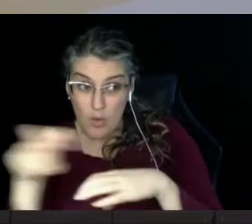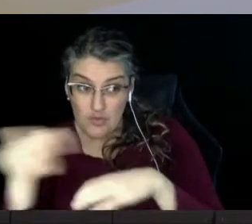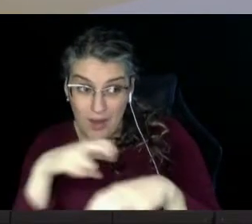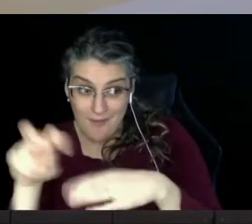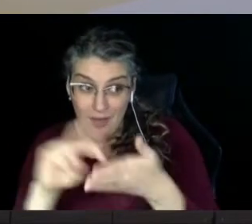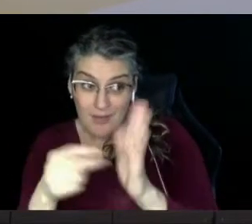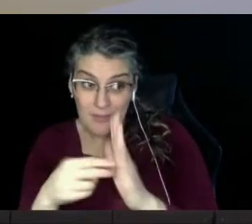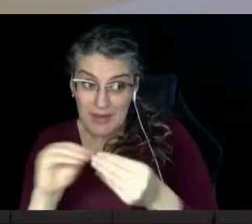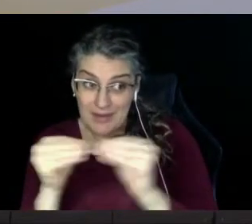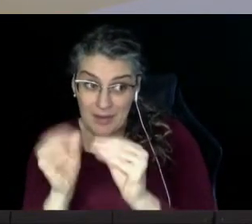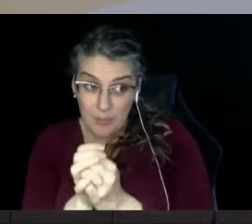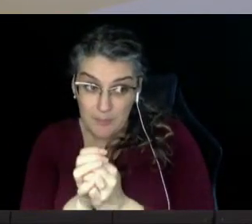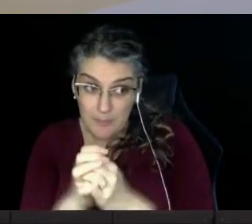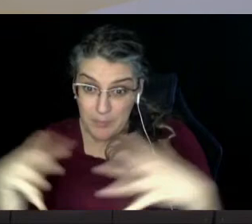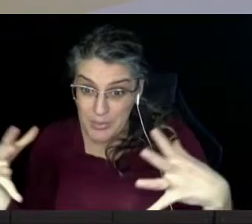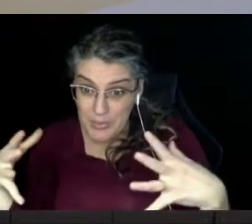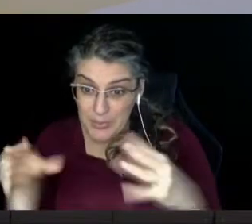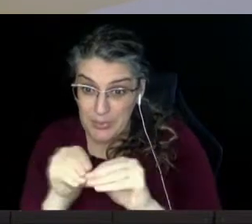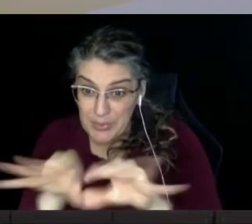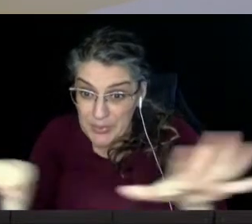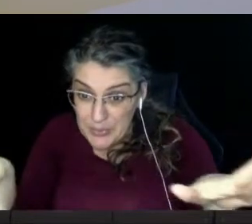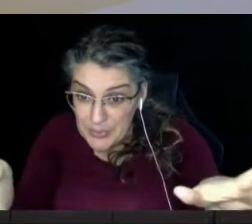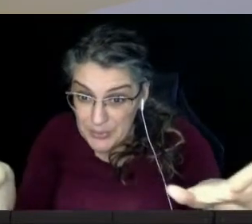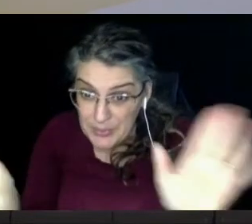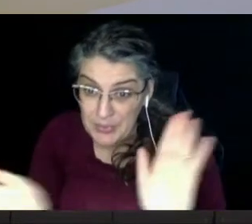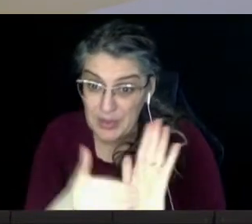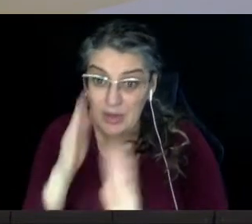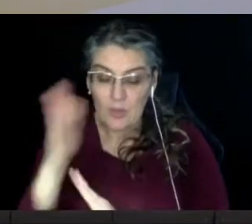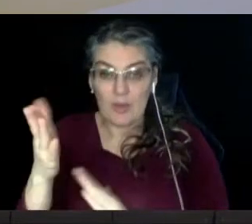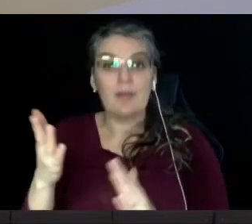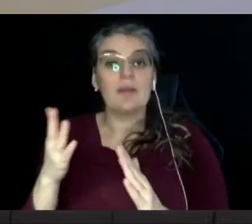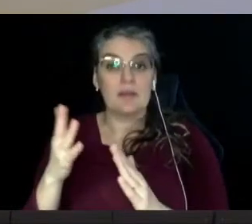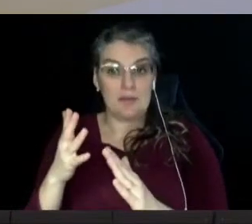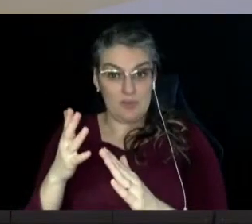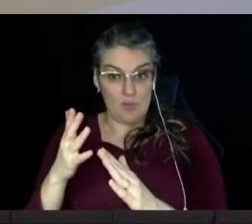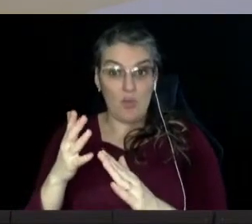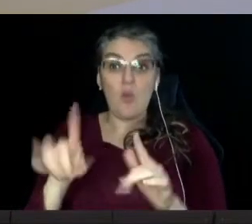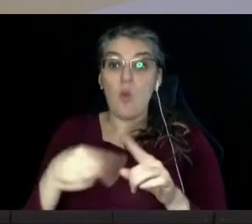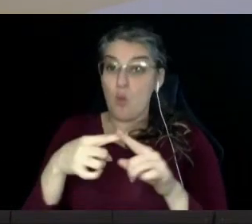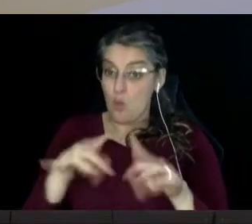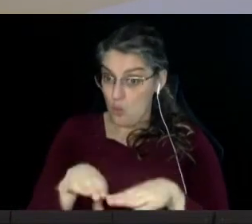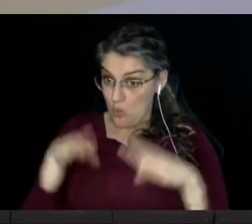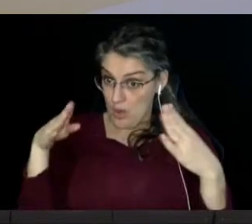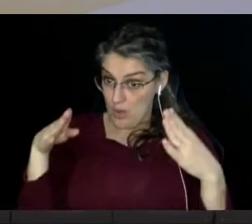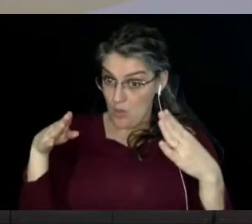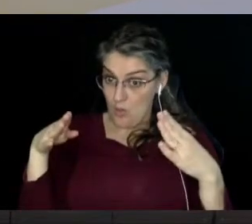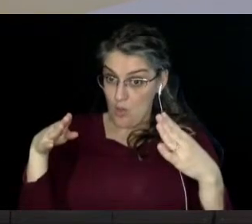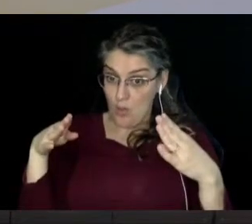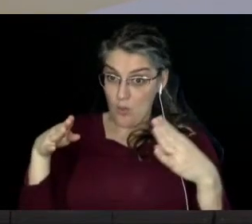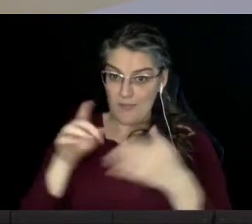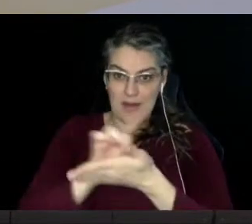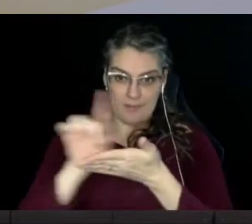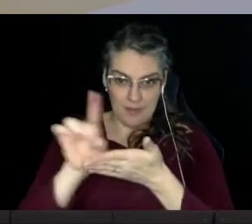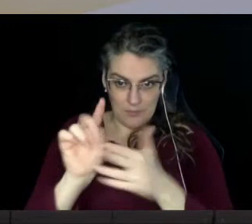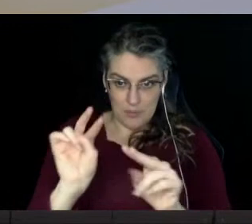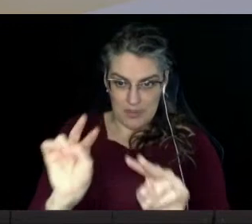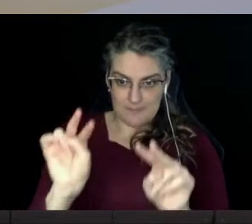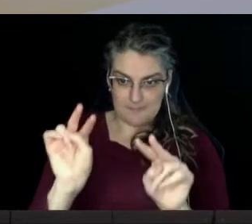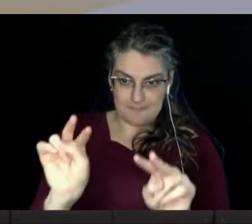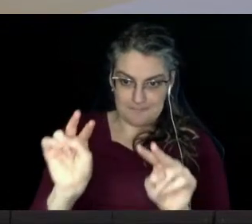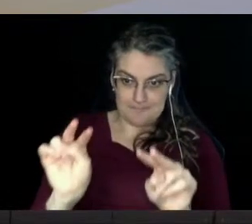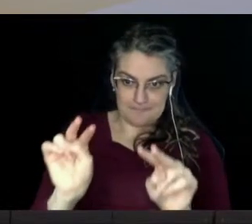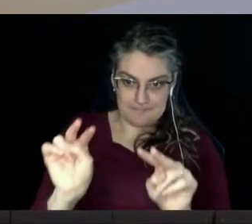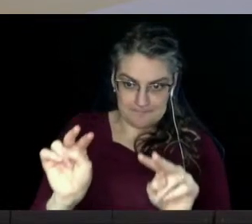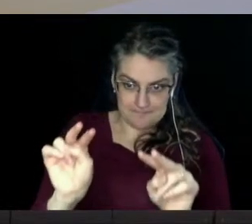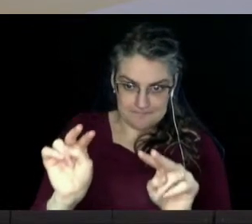that epidemiology over the next week on a daily basis, but we'll continue to look at